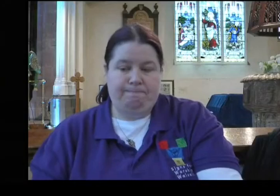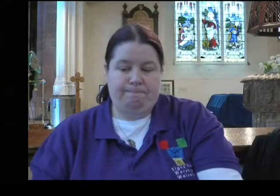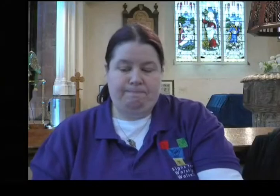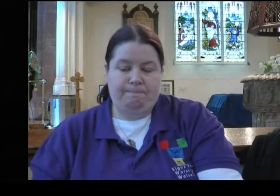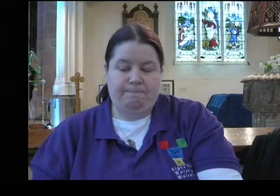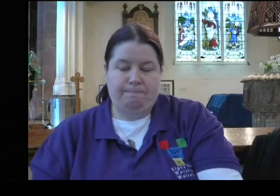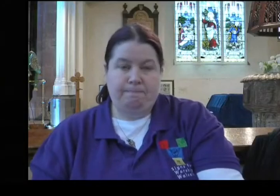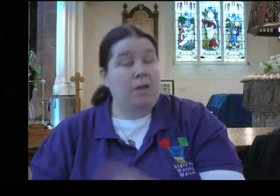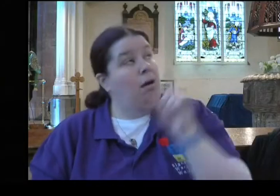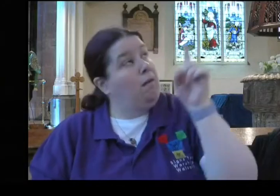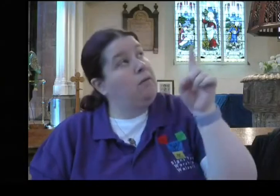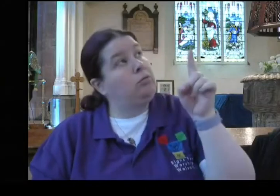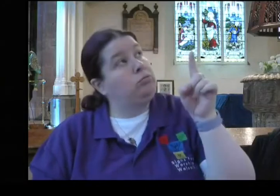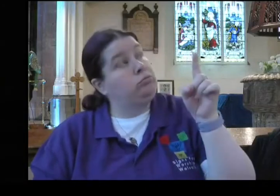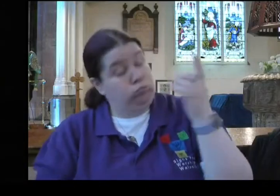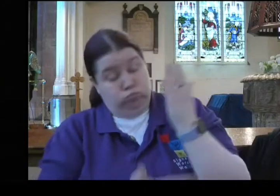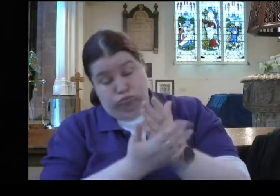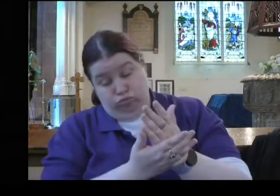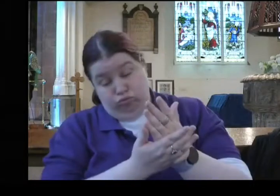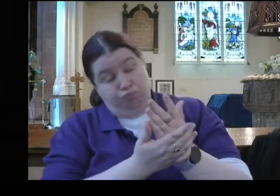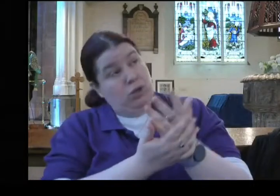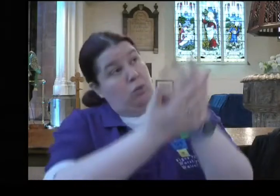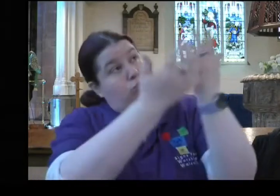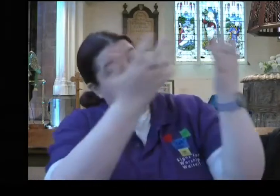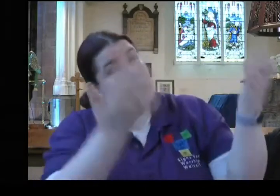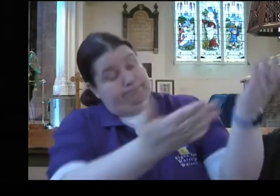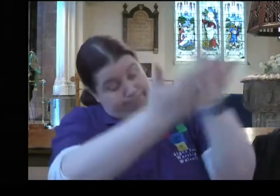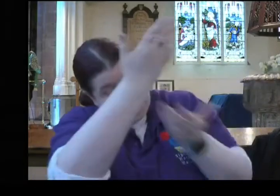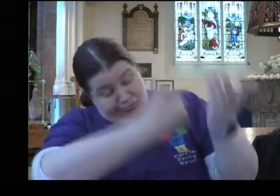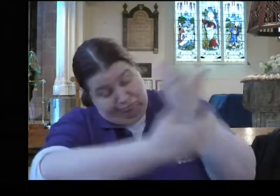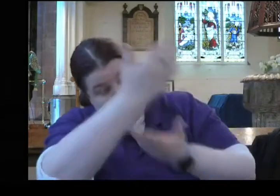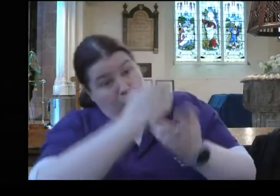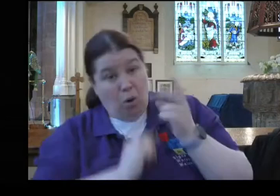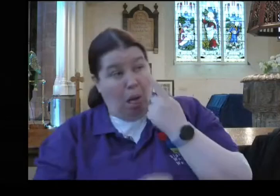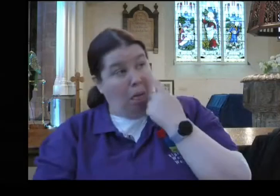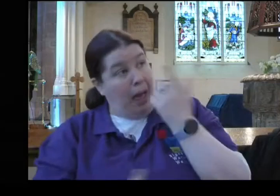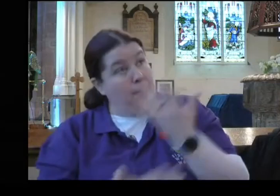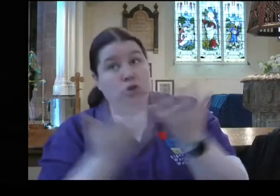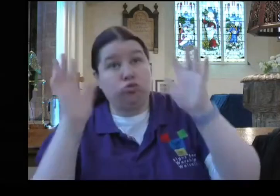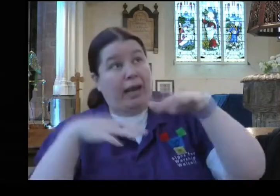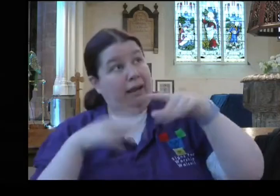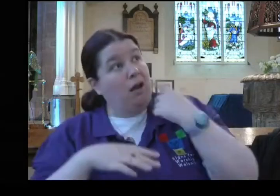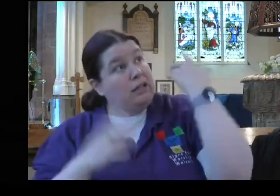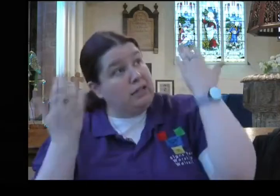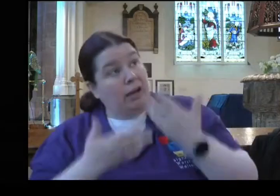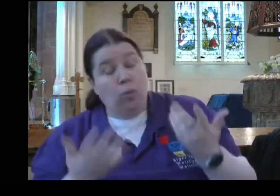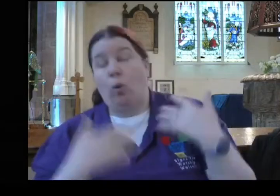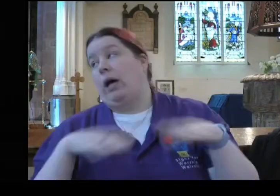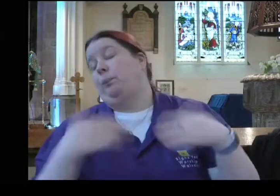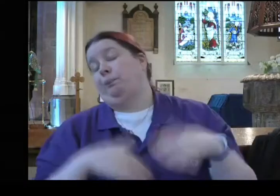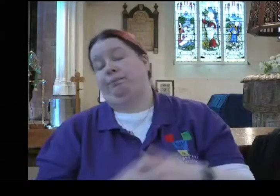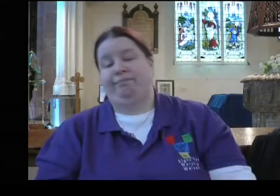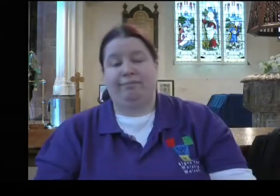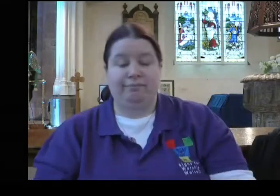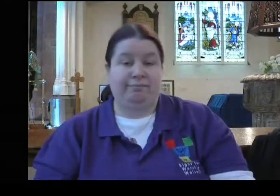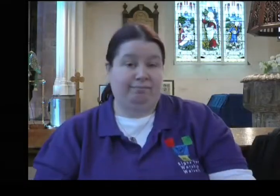is immensely generous. Look at all the rain he gave us last night. He's so generous. And